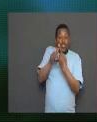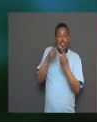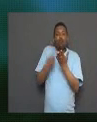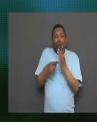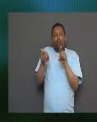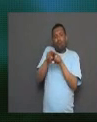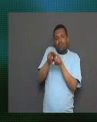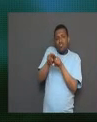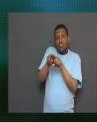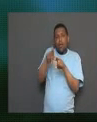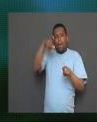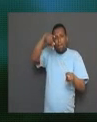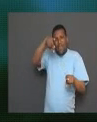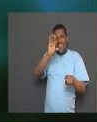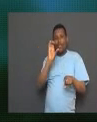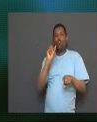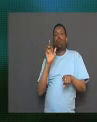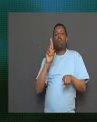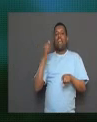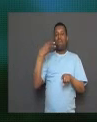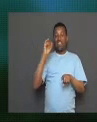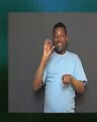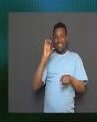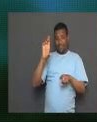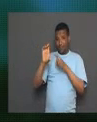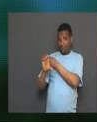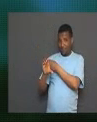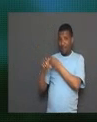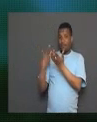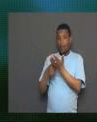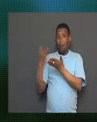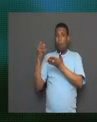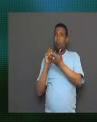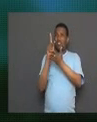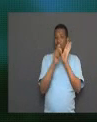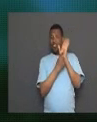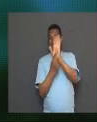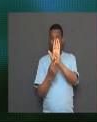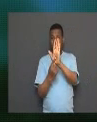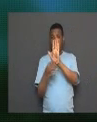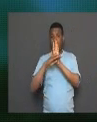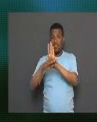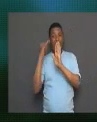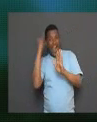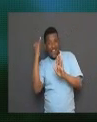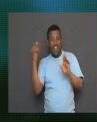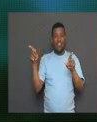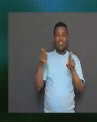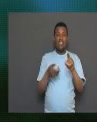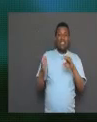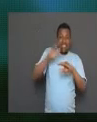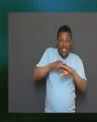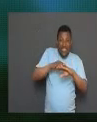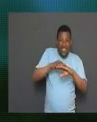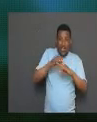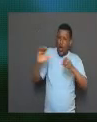were pictographic, a picture that represents an idea, rather than a